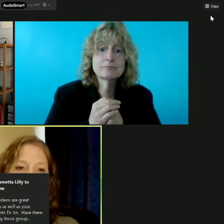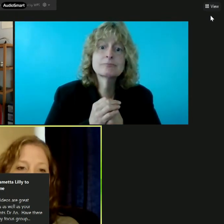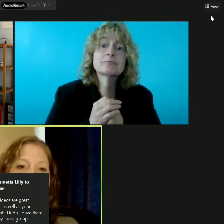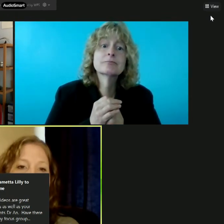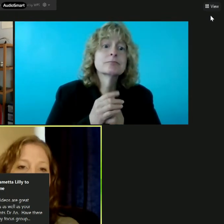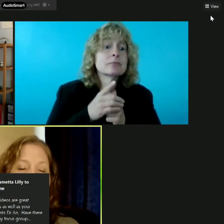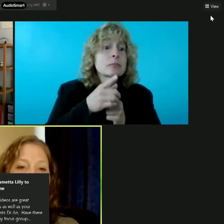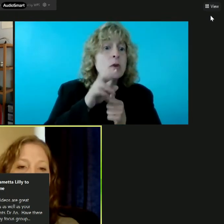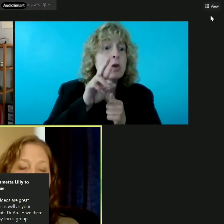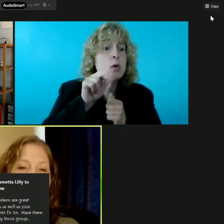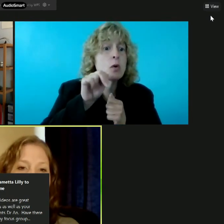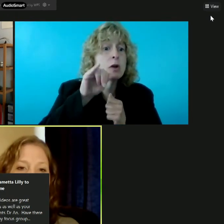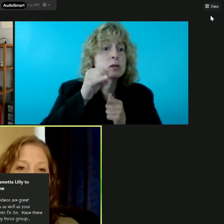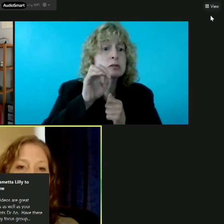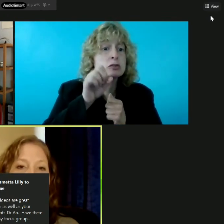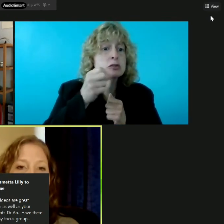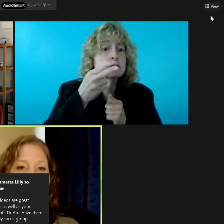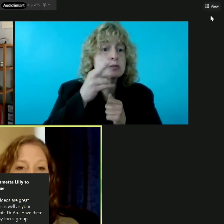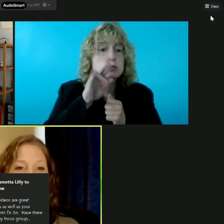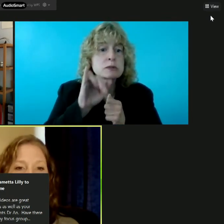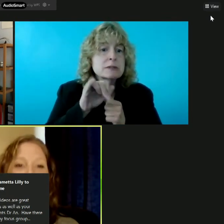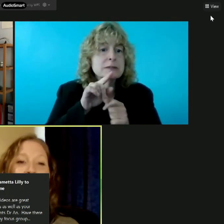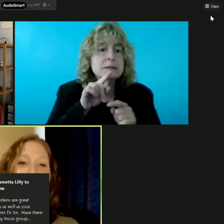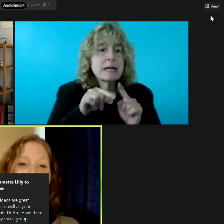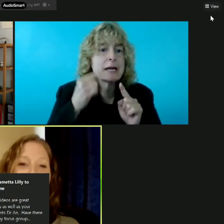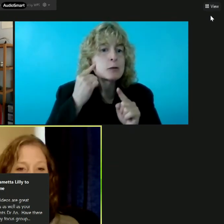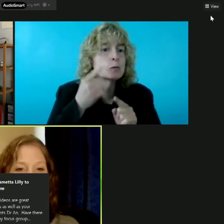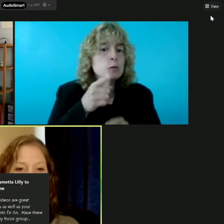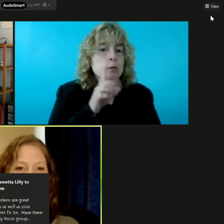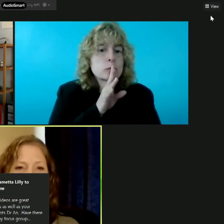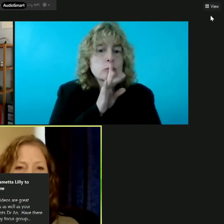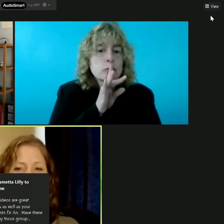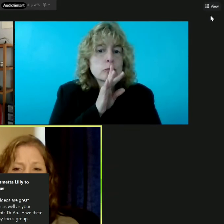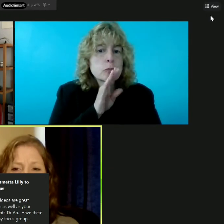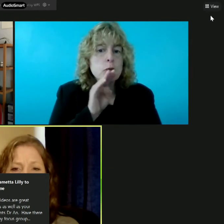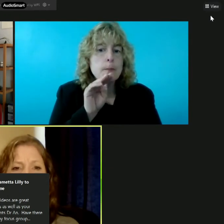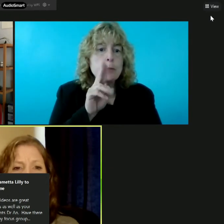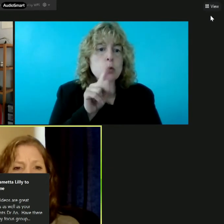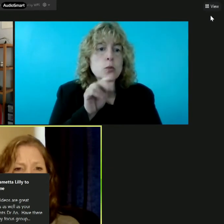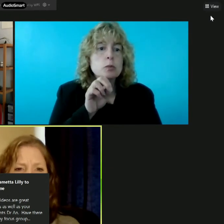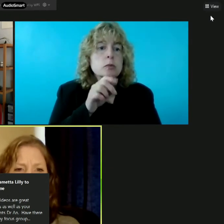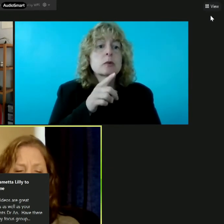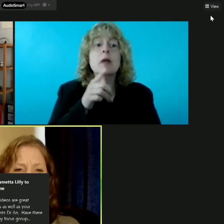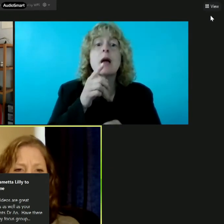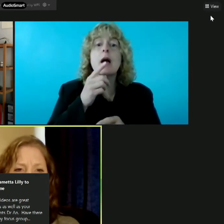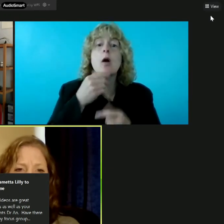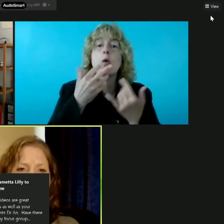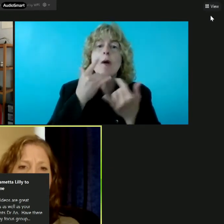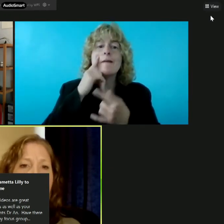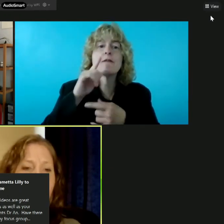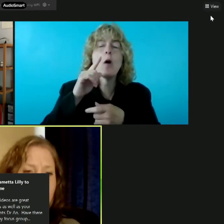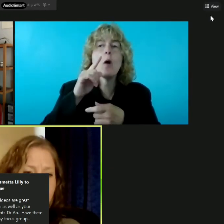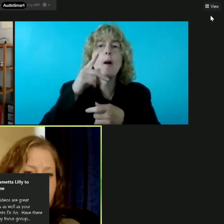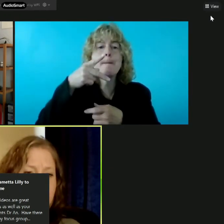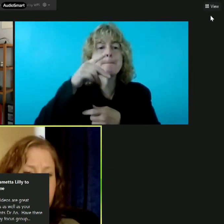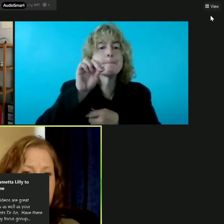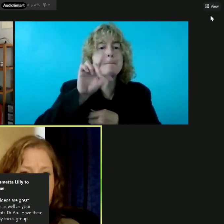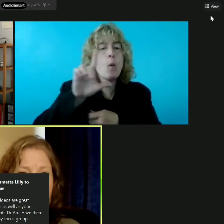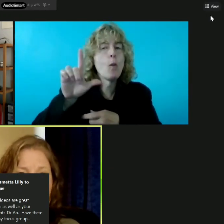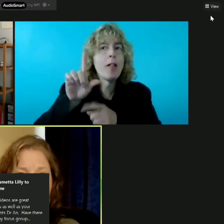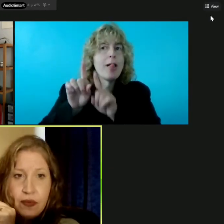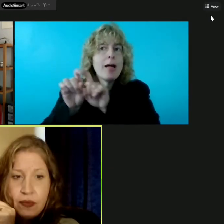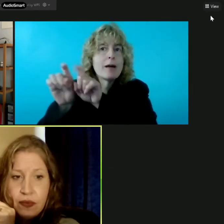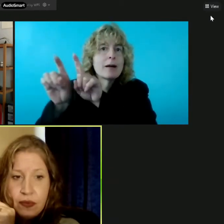Rajesh, you just went on to mute. We're waiting for the poll results. But Rajesh, do you have any